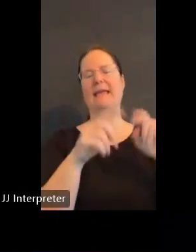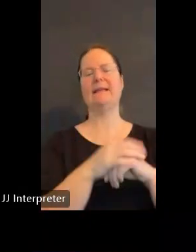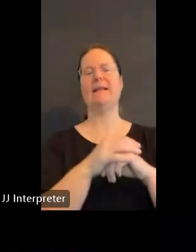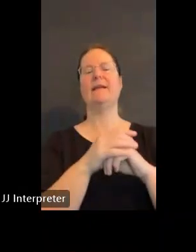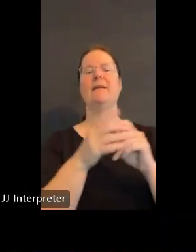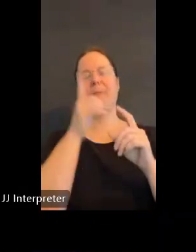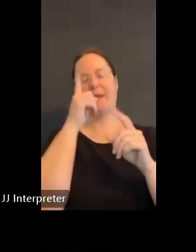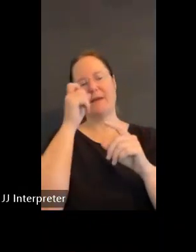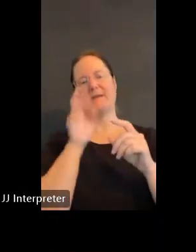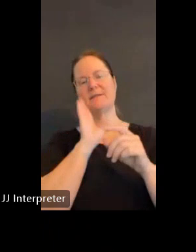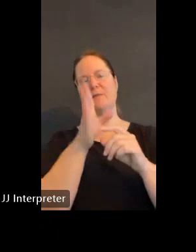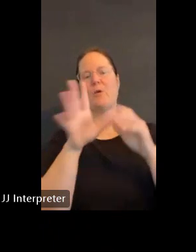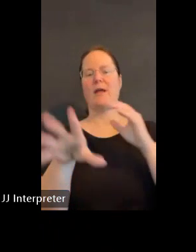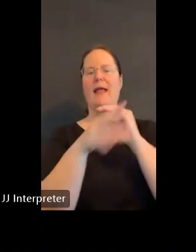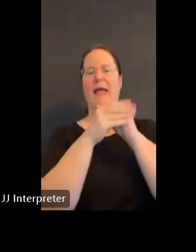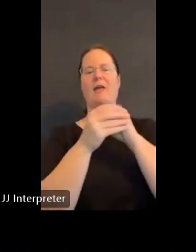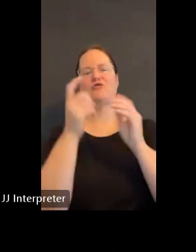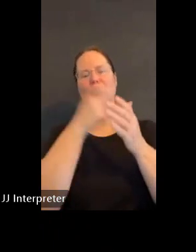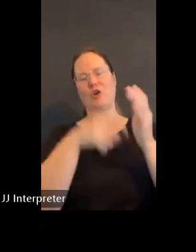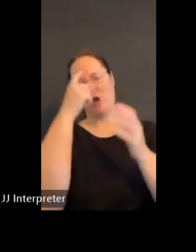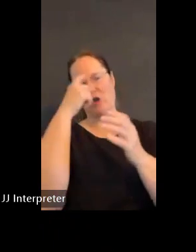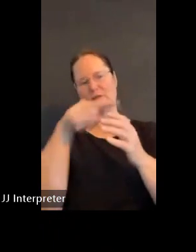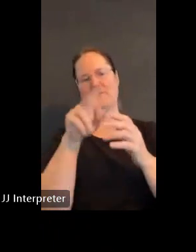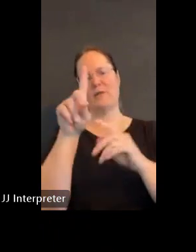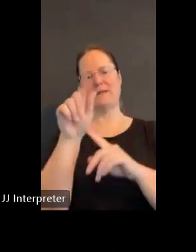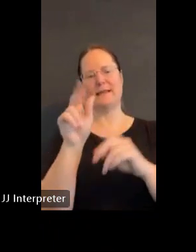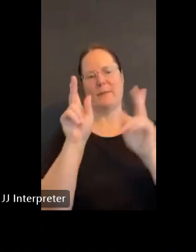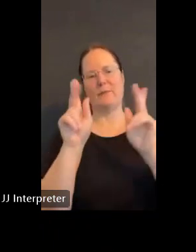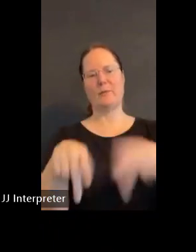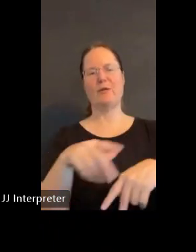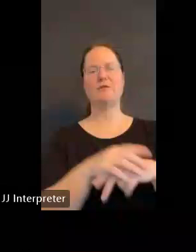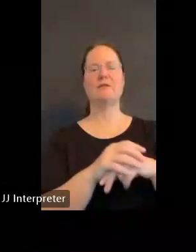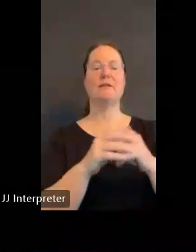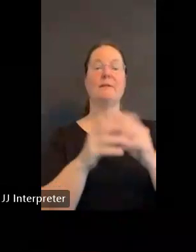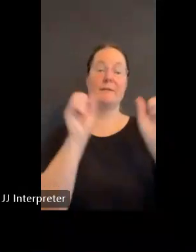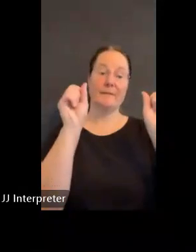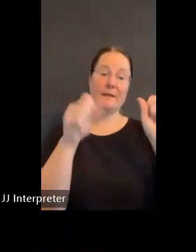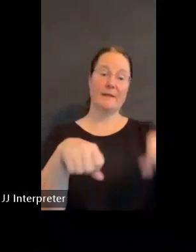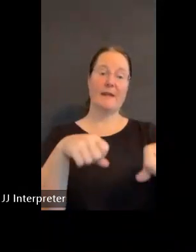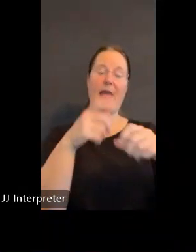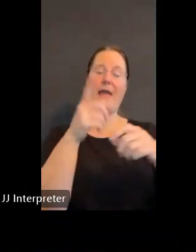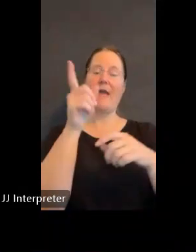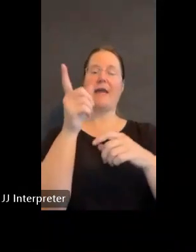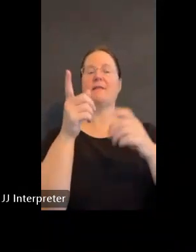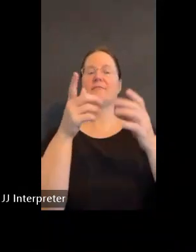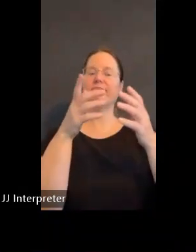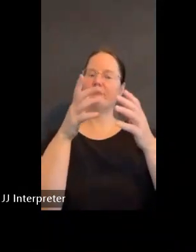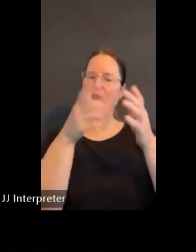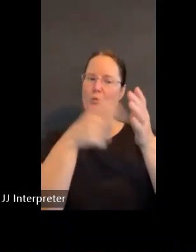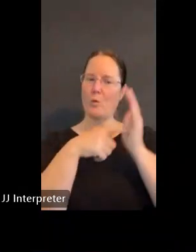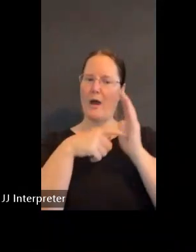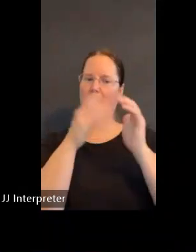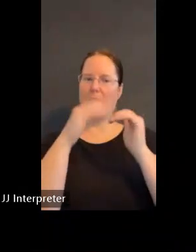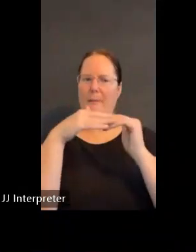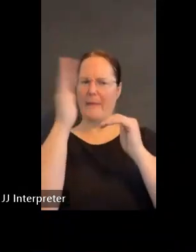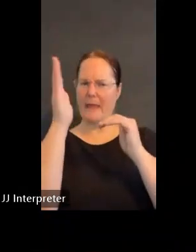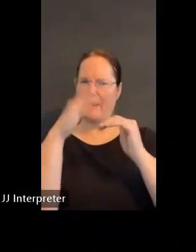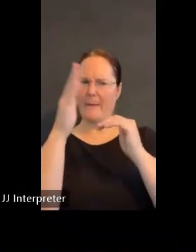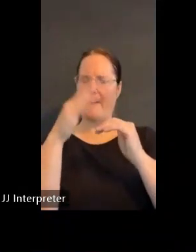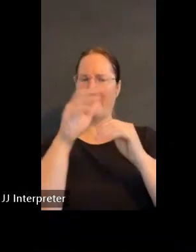disability. Can you impose minimum ages on assistance animals?